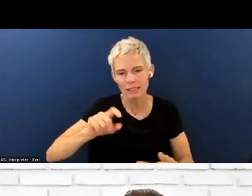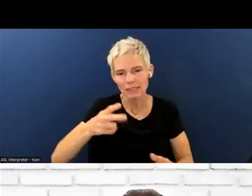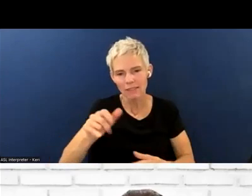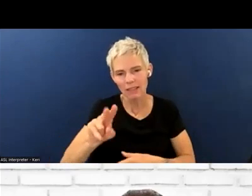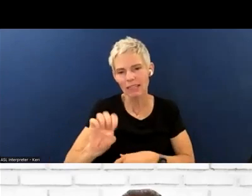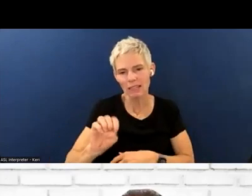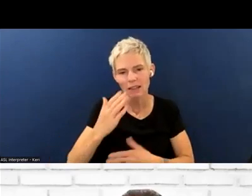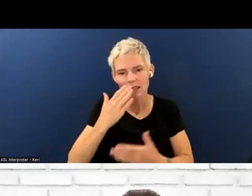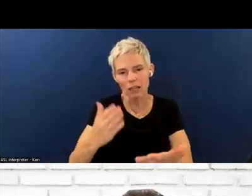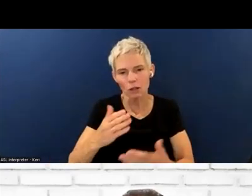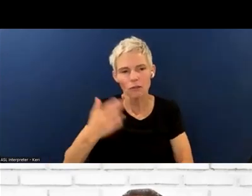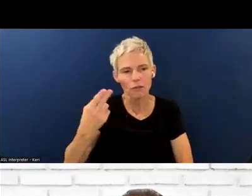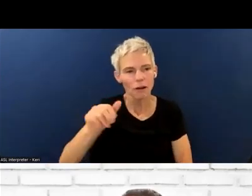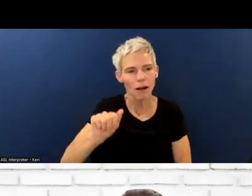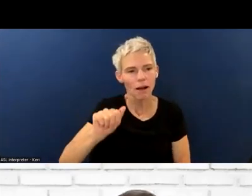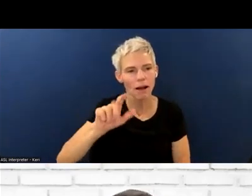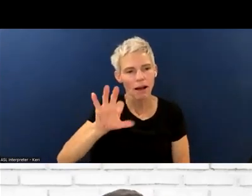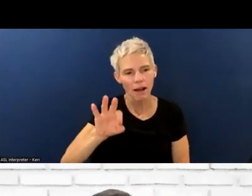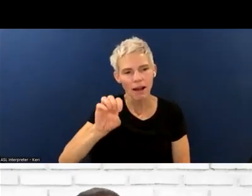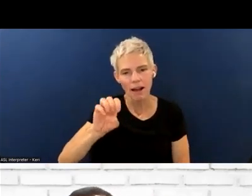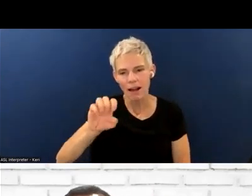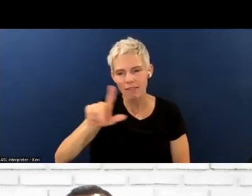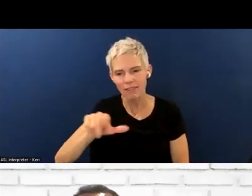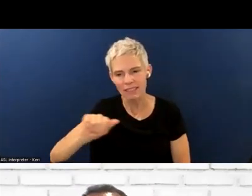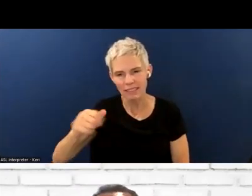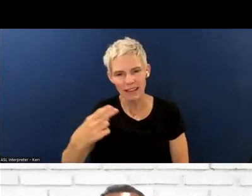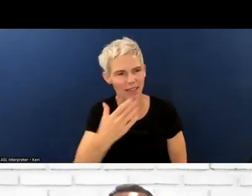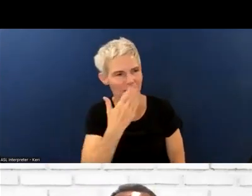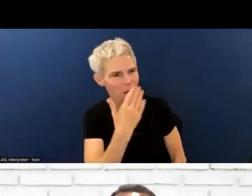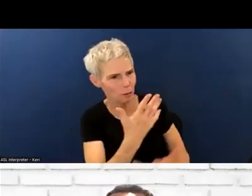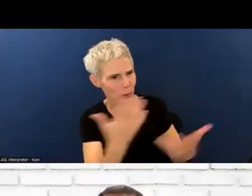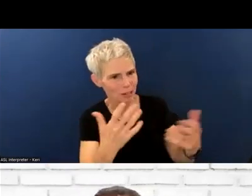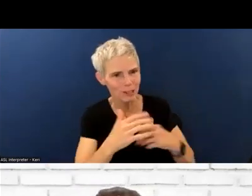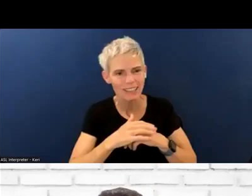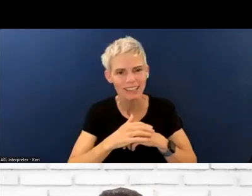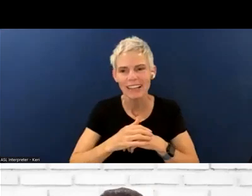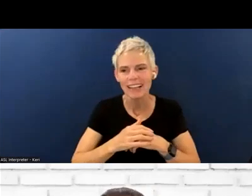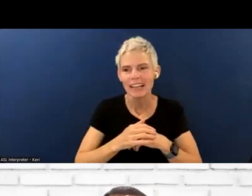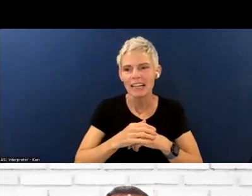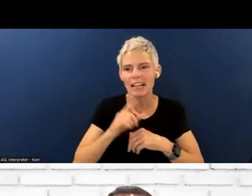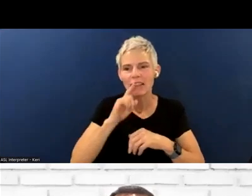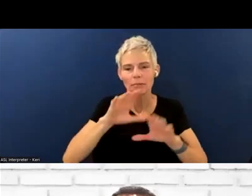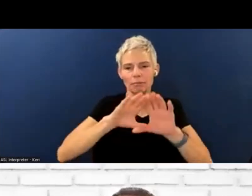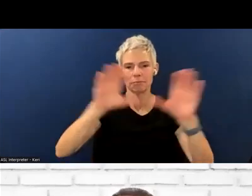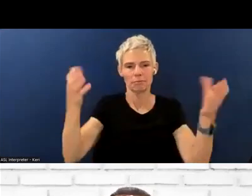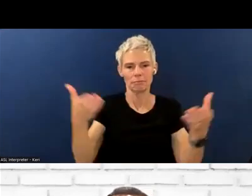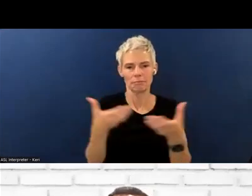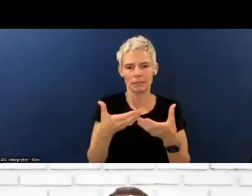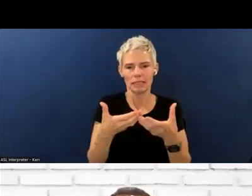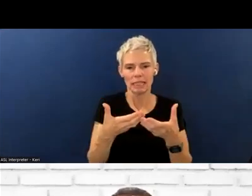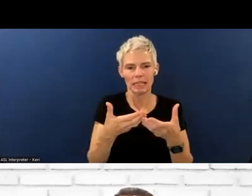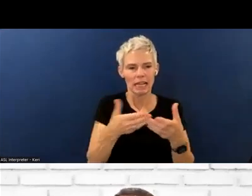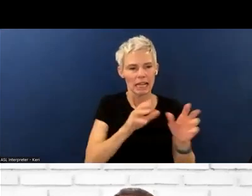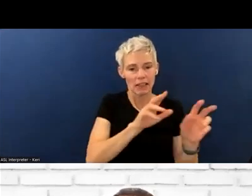to Lisa. Thank you so much. I think we can see the overarching connected themes of everything